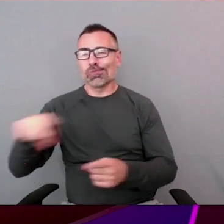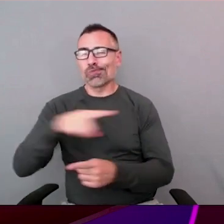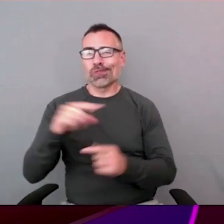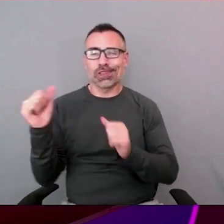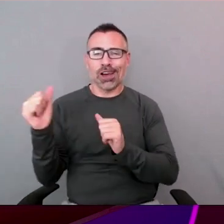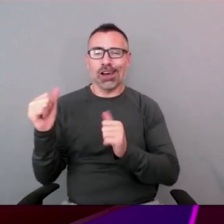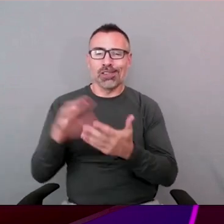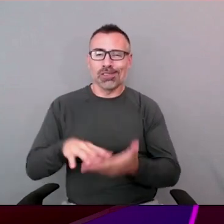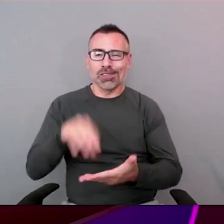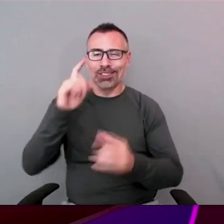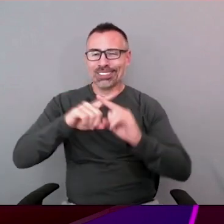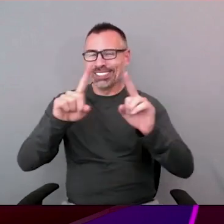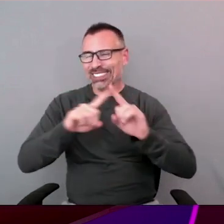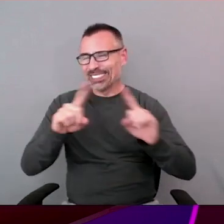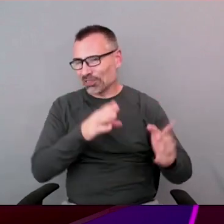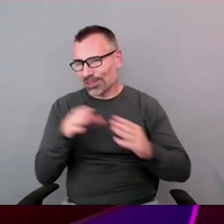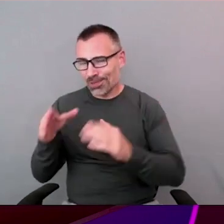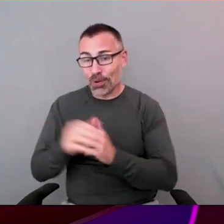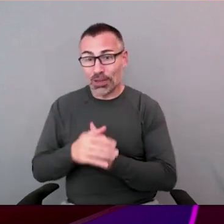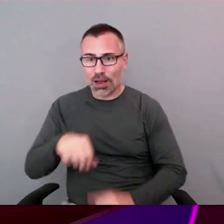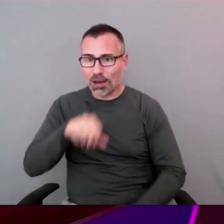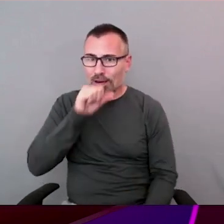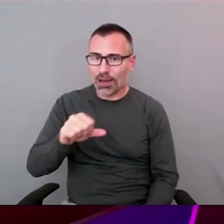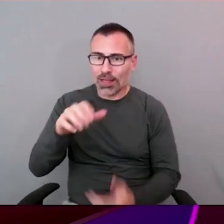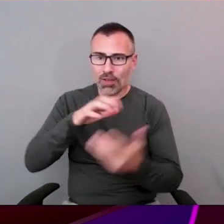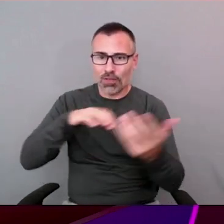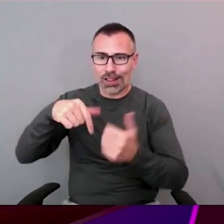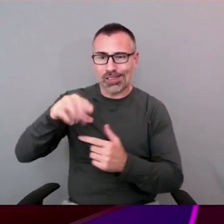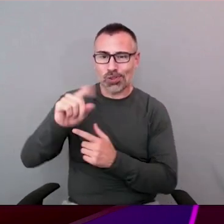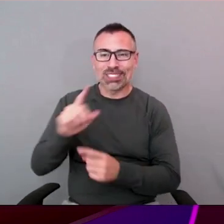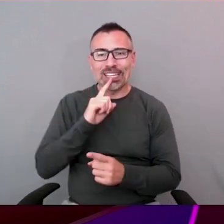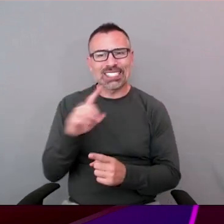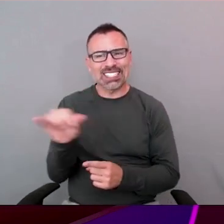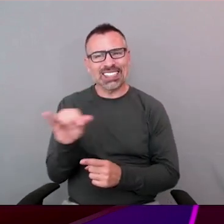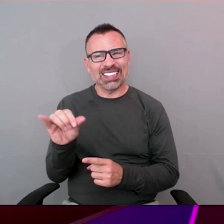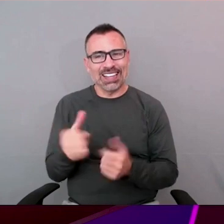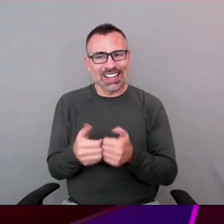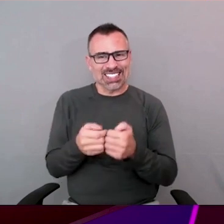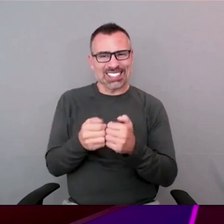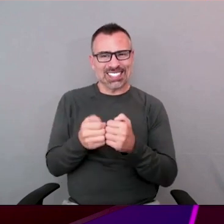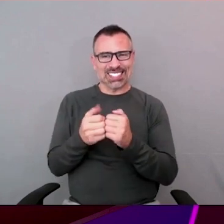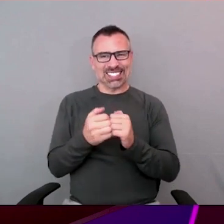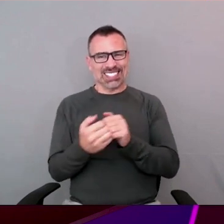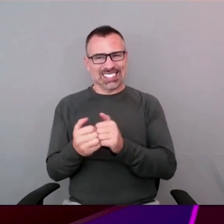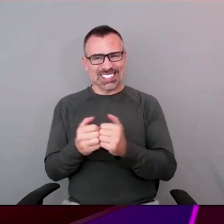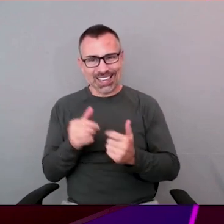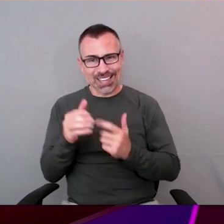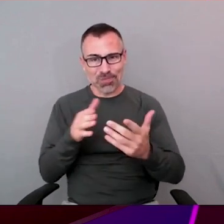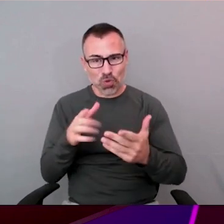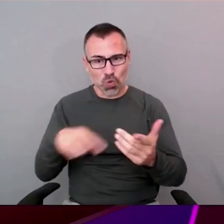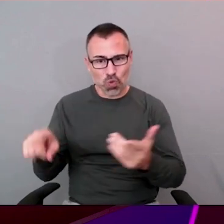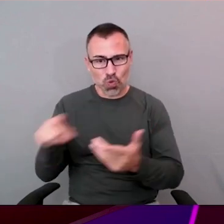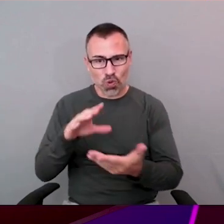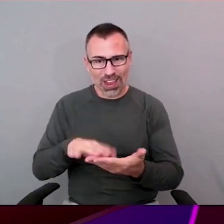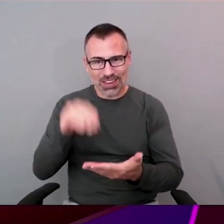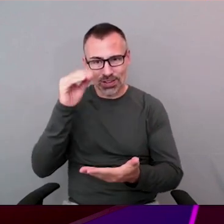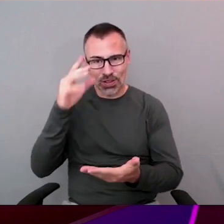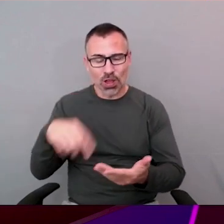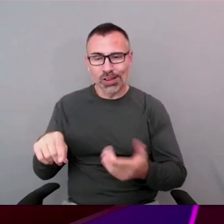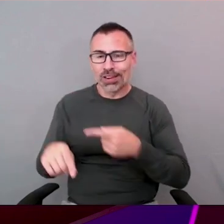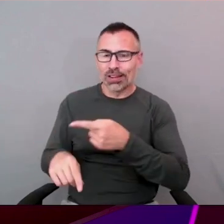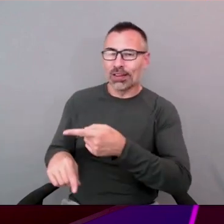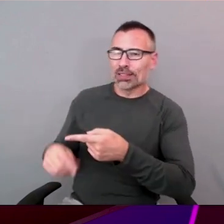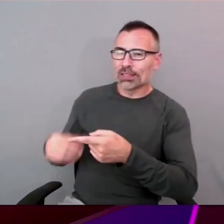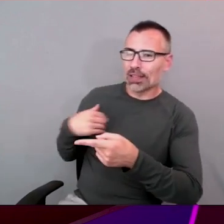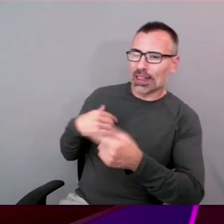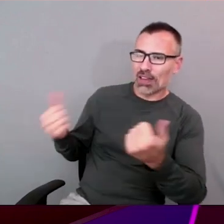gamified way to learn a lot of different. Actually, I don't know all the exams that are covered. I know that SA Associate is. What else can you do? They have challenges, and they get